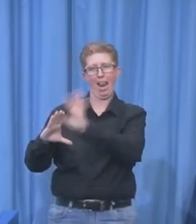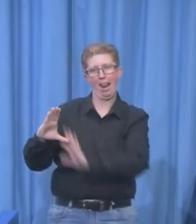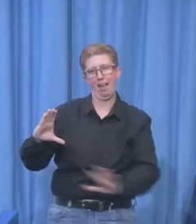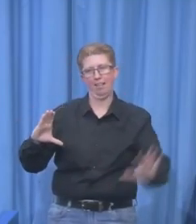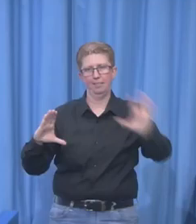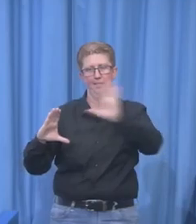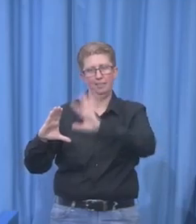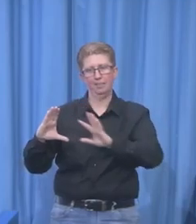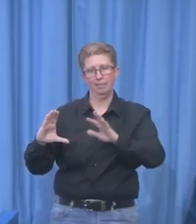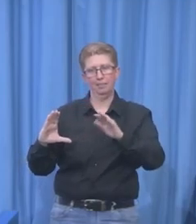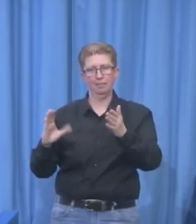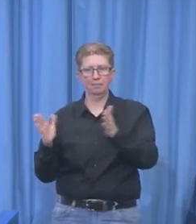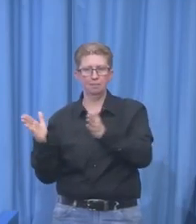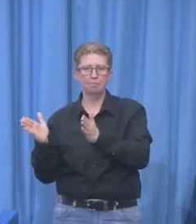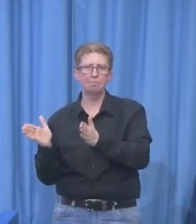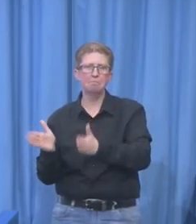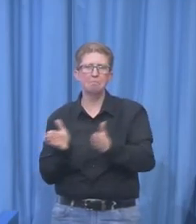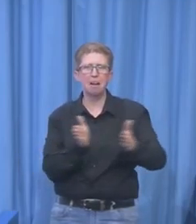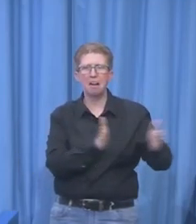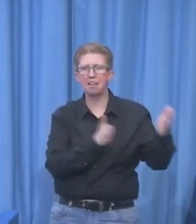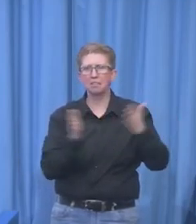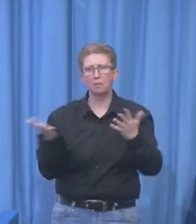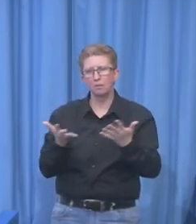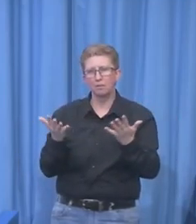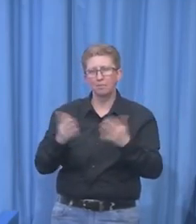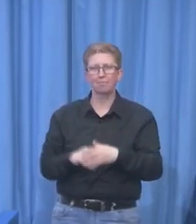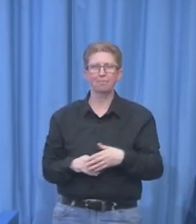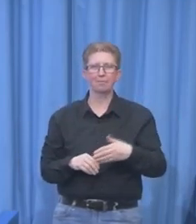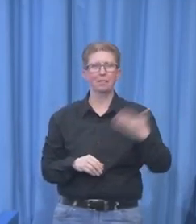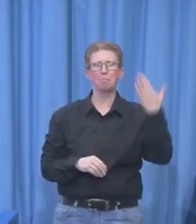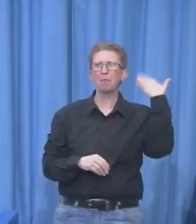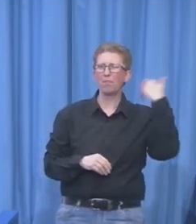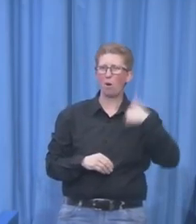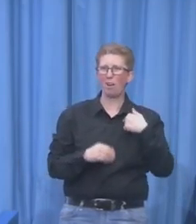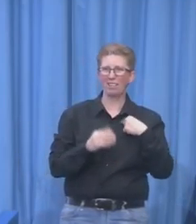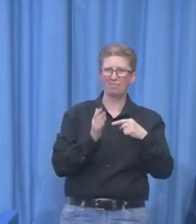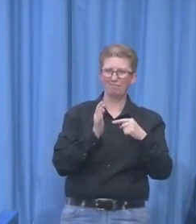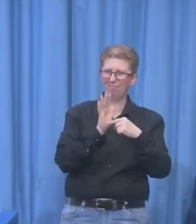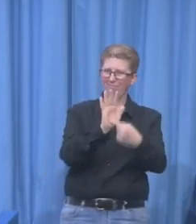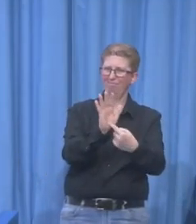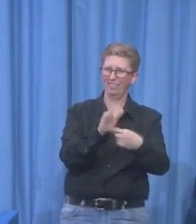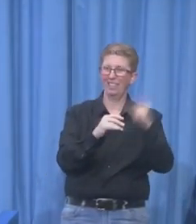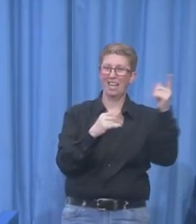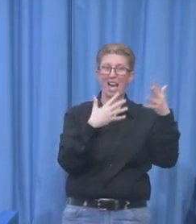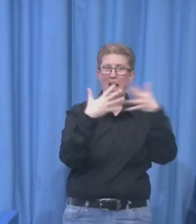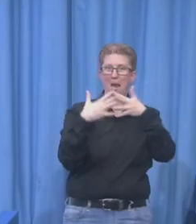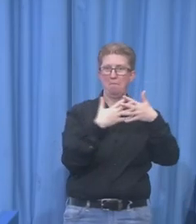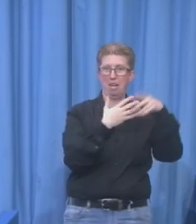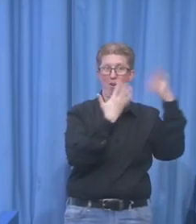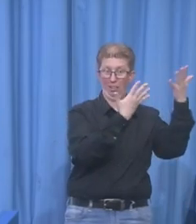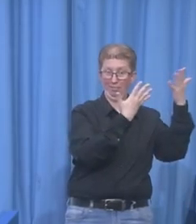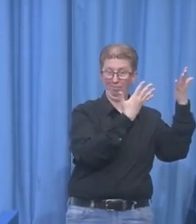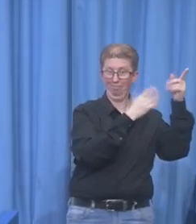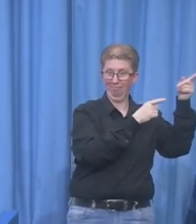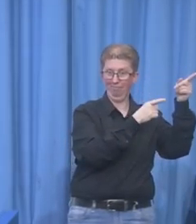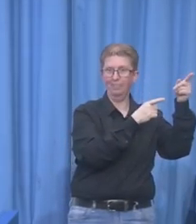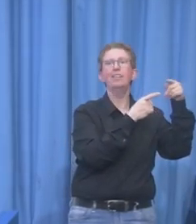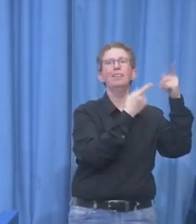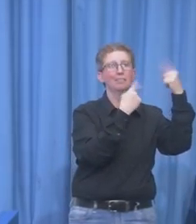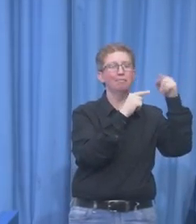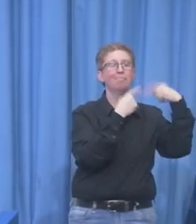very similar to the components of the transition program. The difference is here that we want